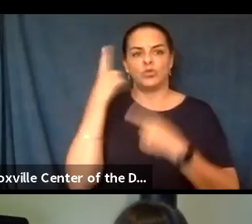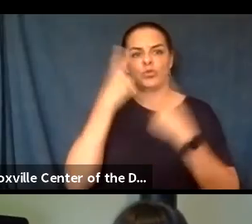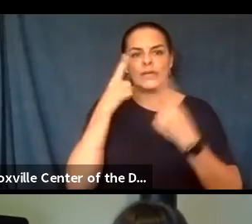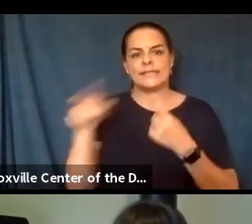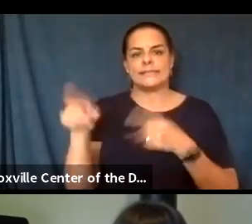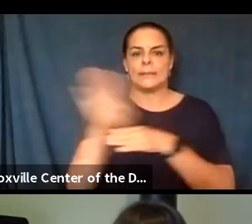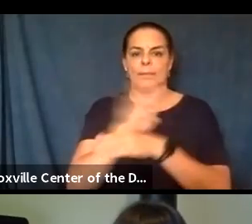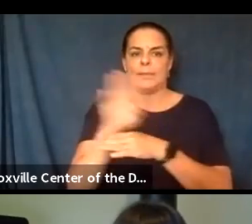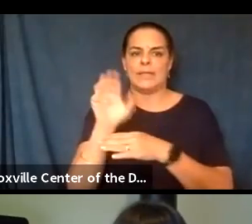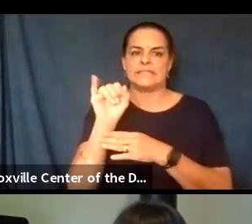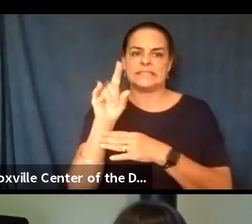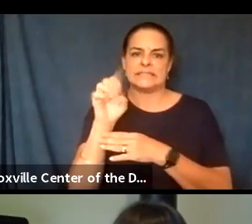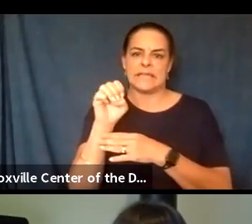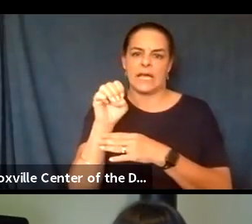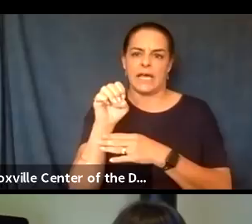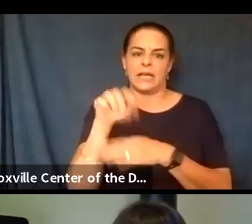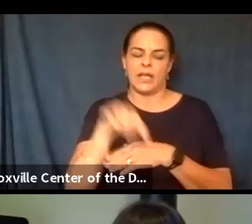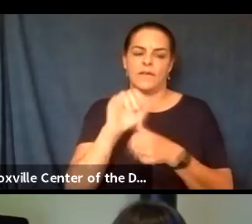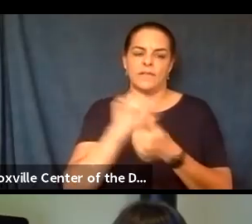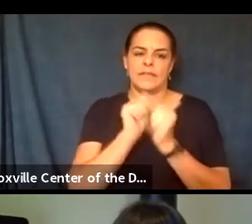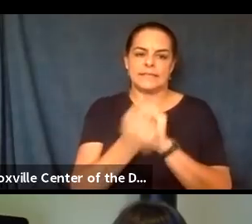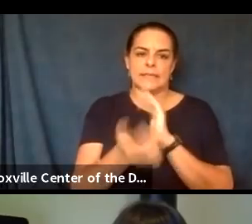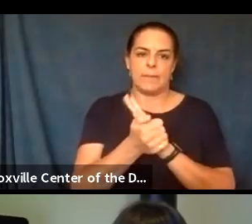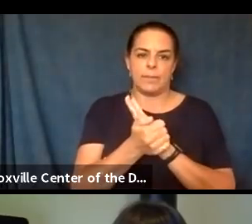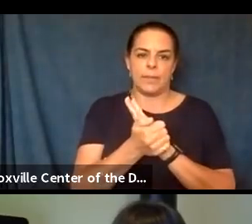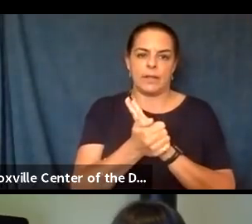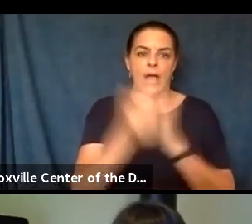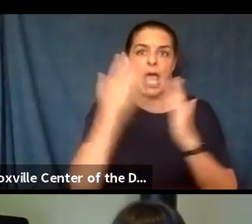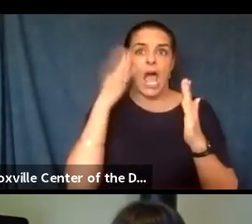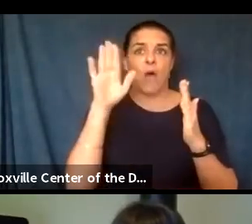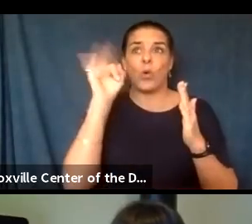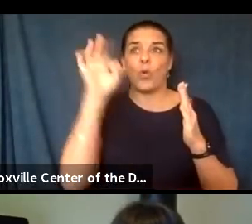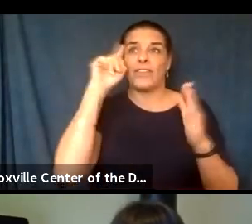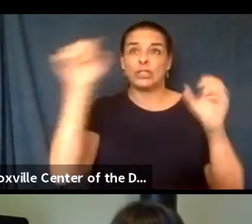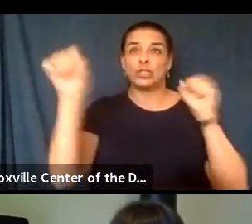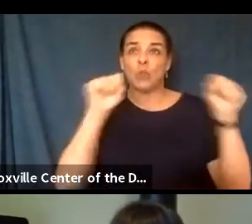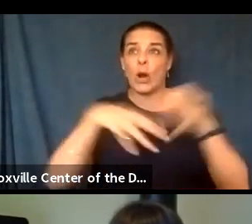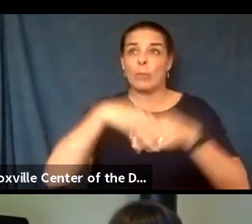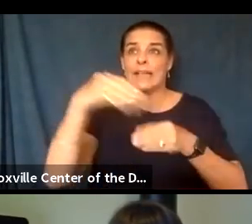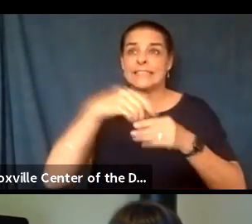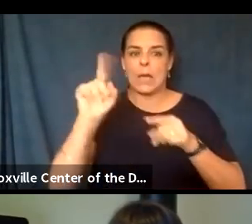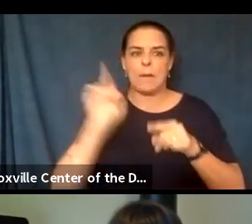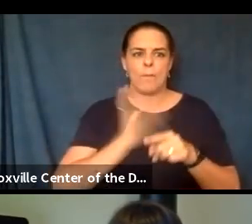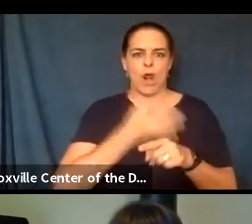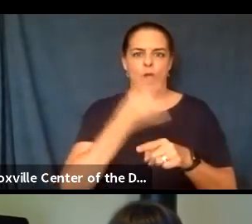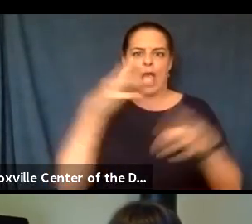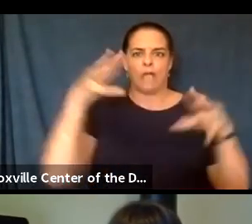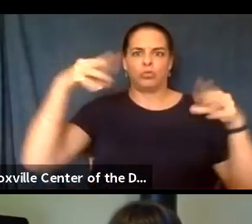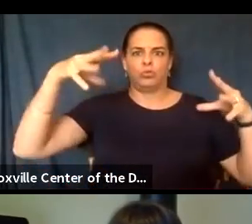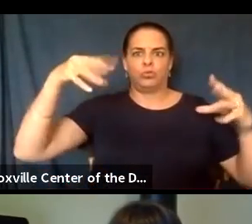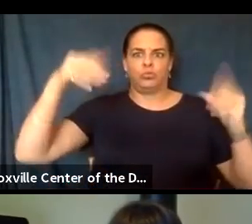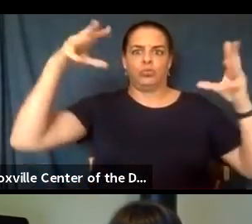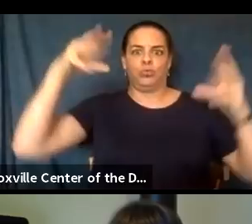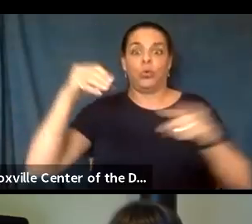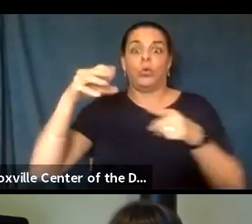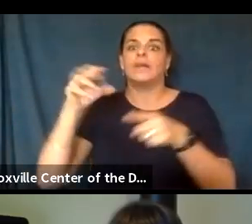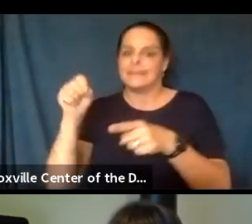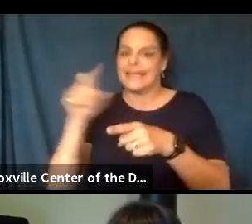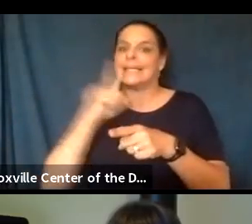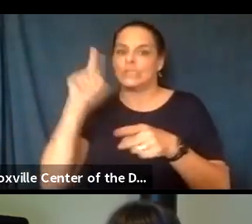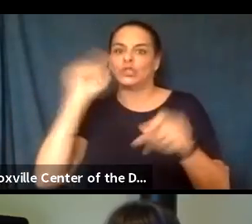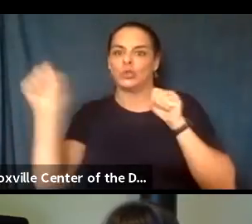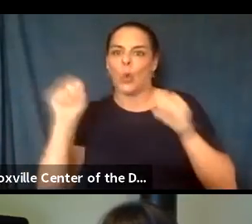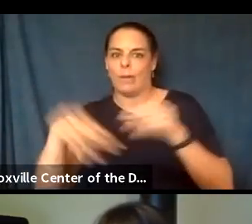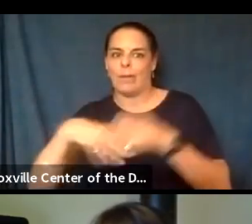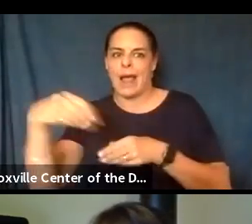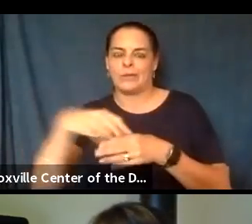reasonable. And I don't know if it's storming outside, but our lights are kind of going off and on. It is storming.